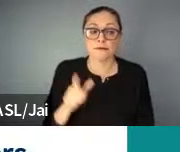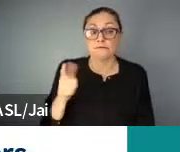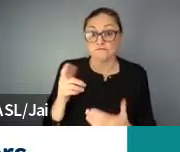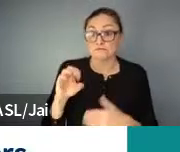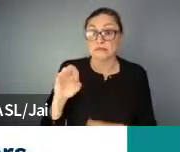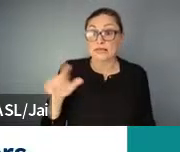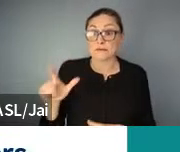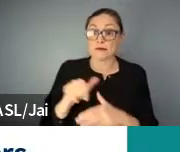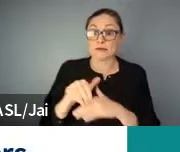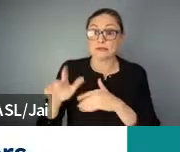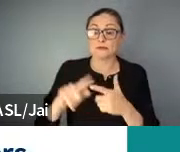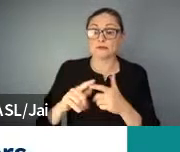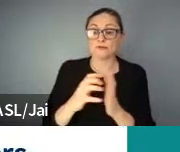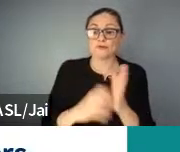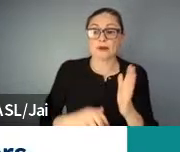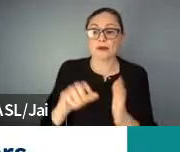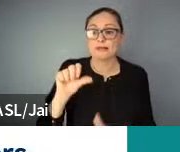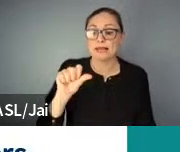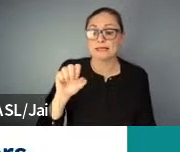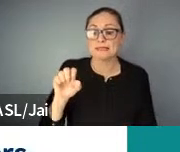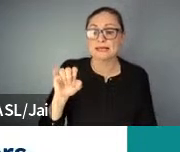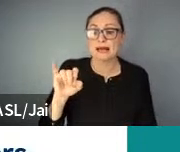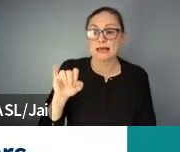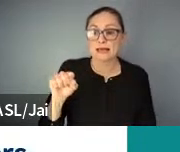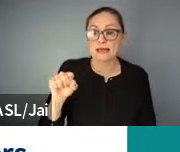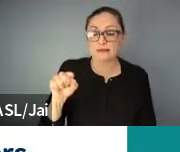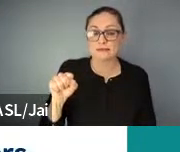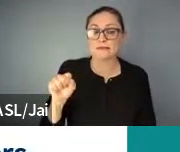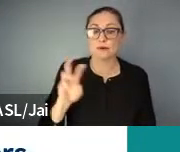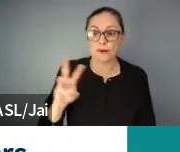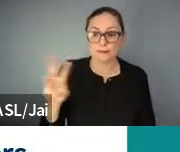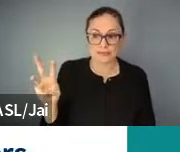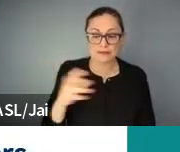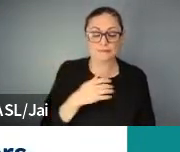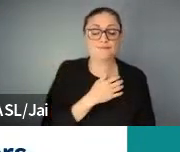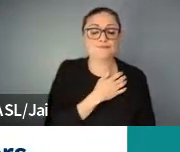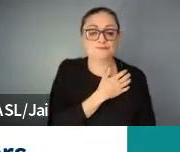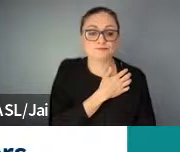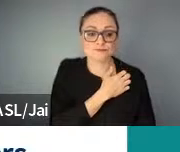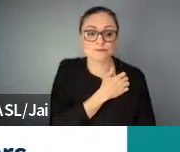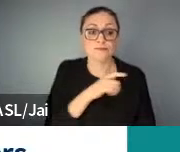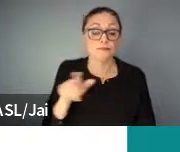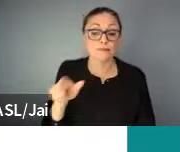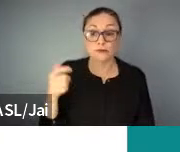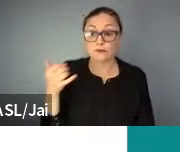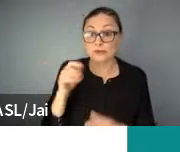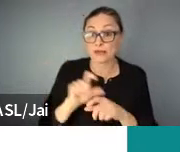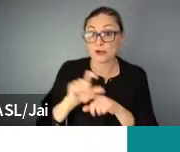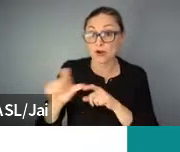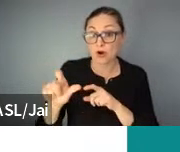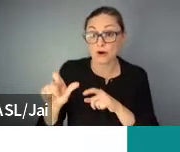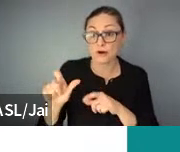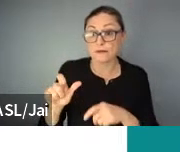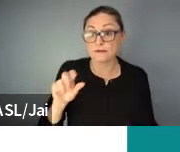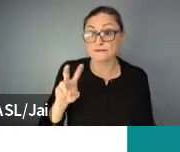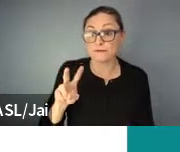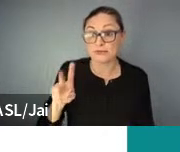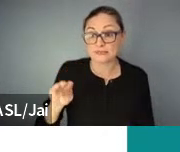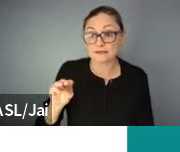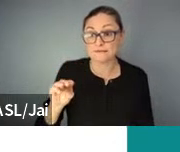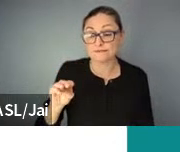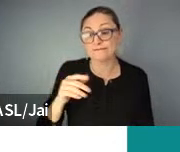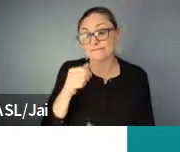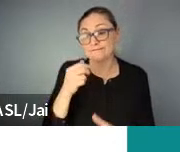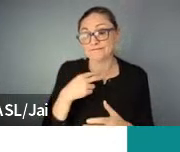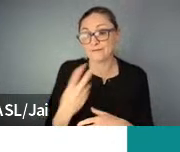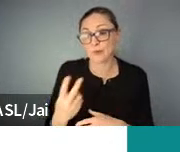email to the Draft SEIS website. You can call our voicemail line.